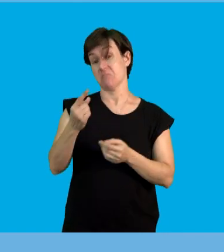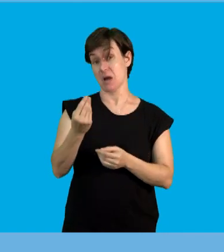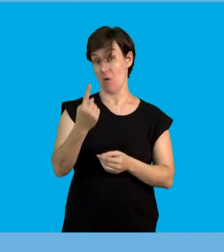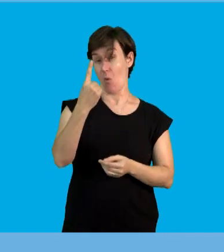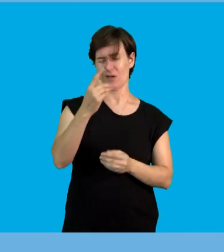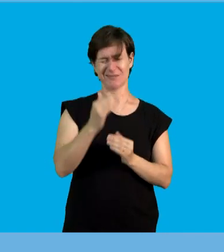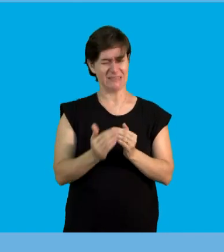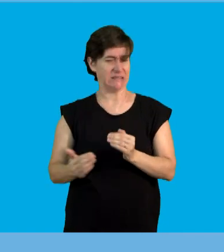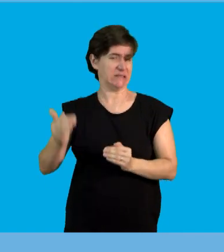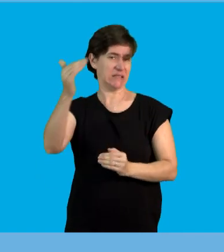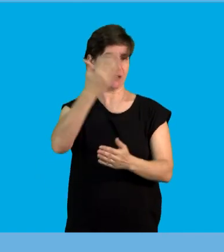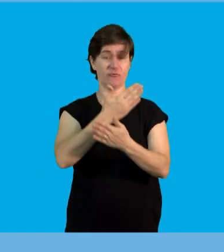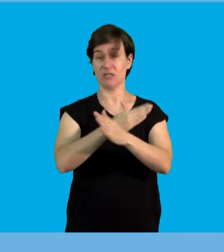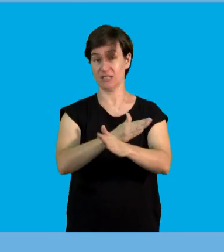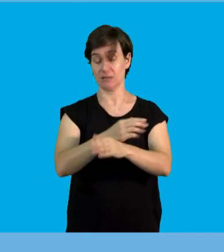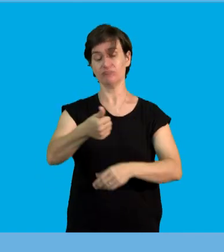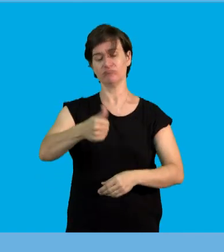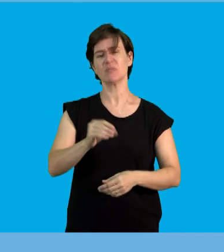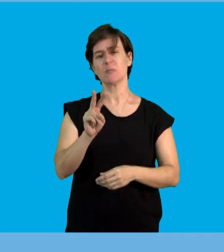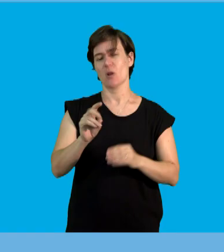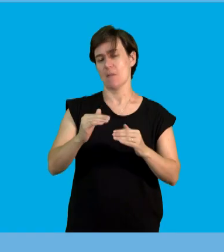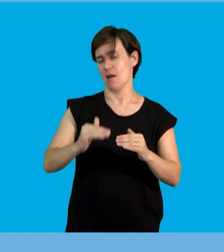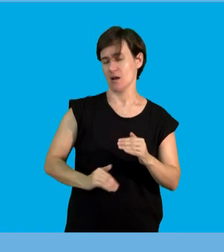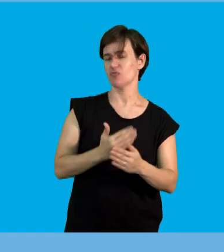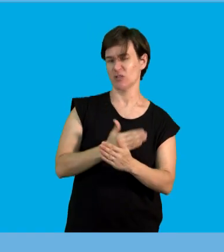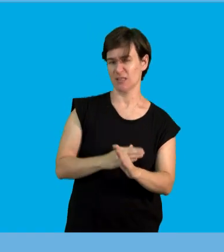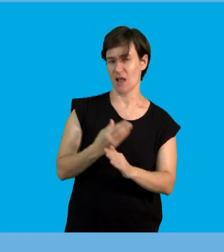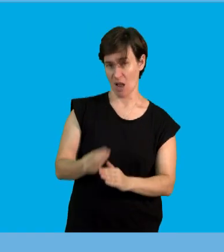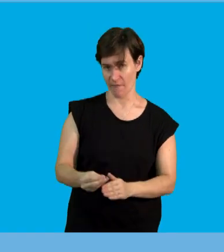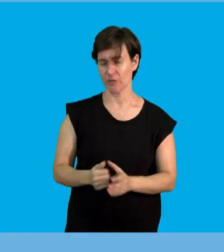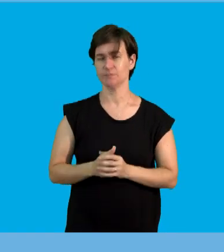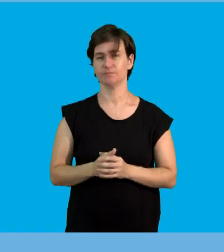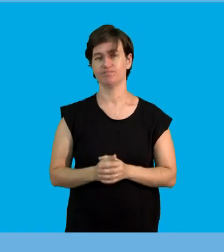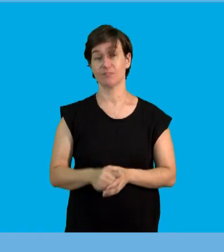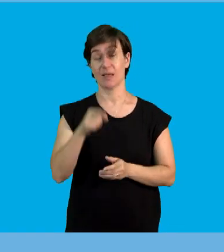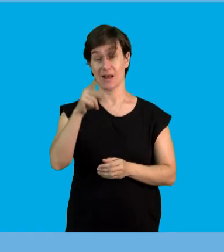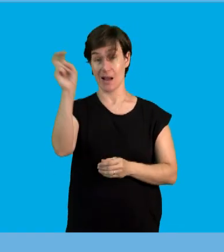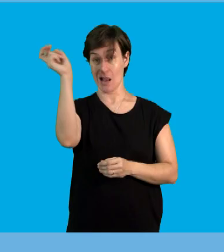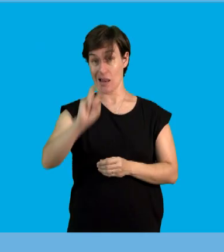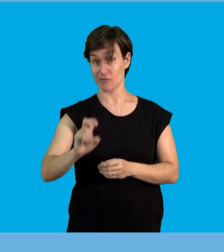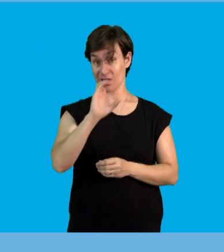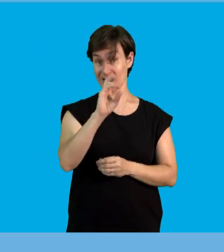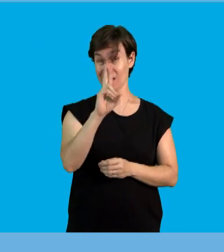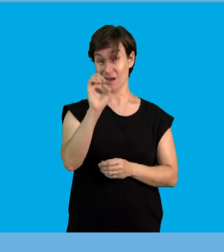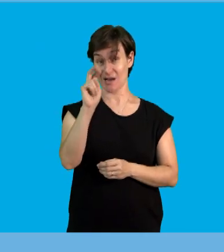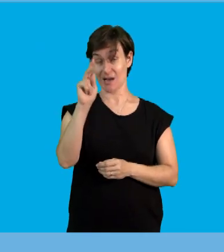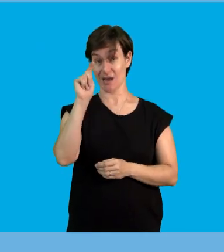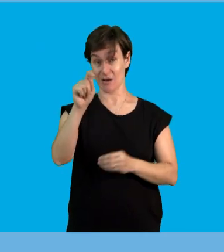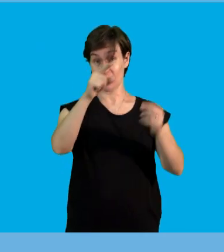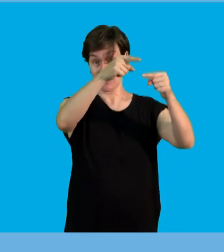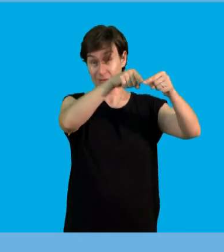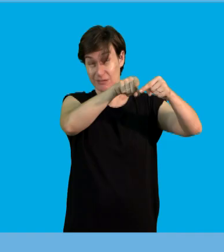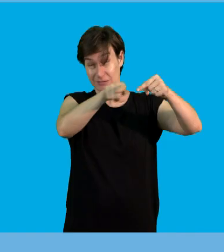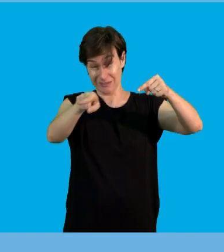two, and we are told that resistor number one has a higher resistance than resistor number two, then the